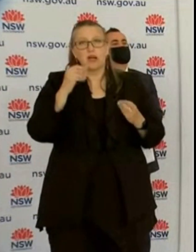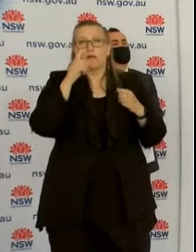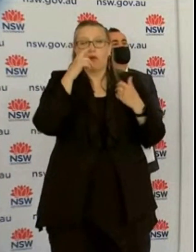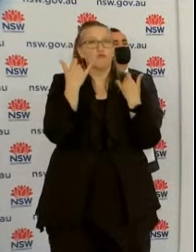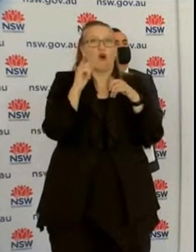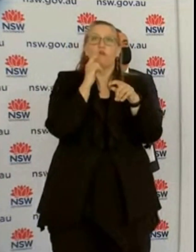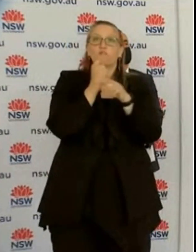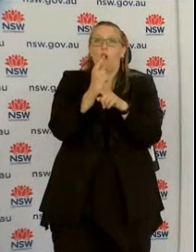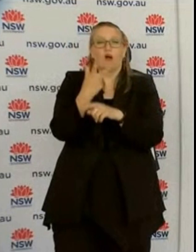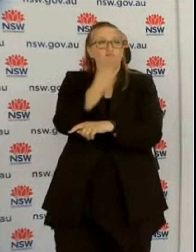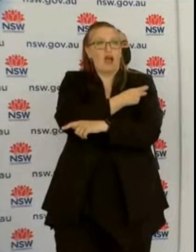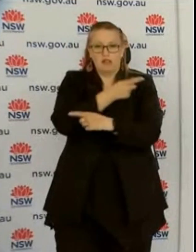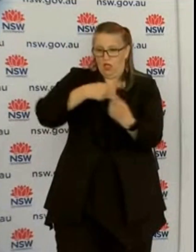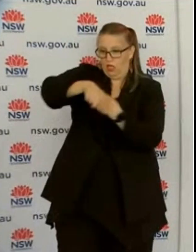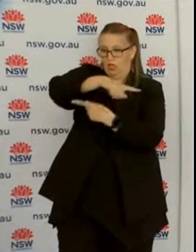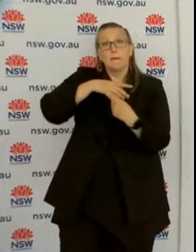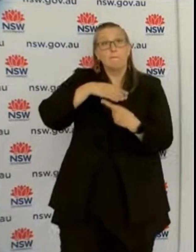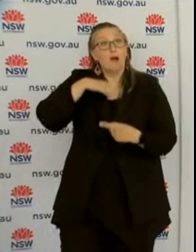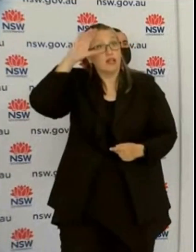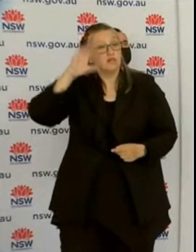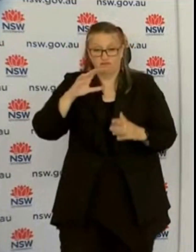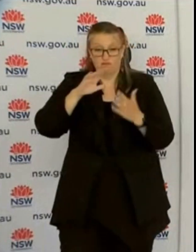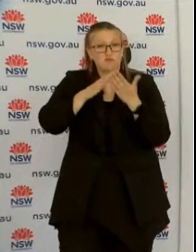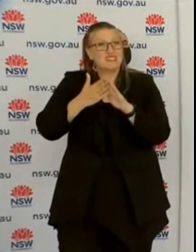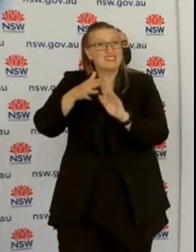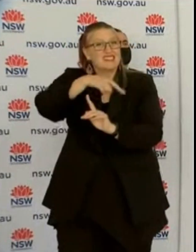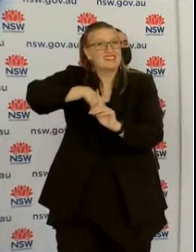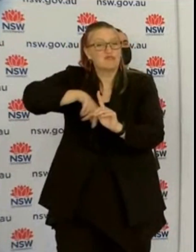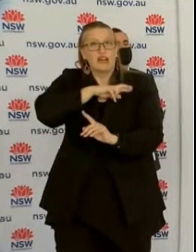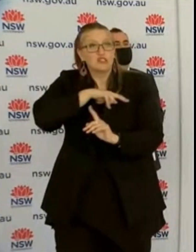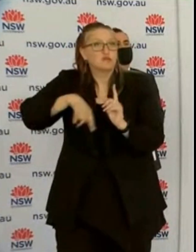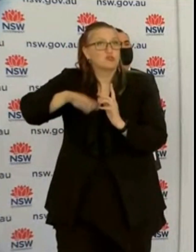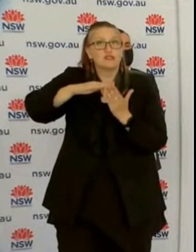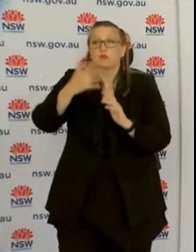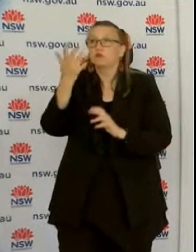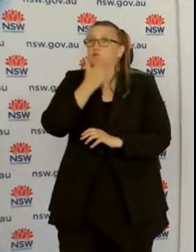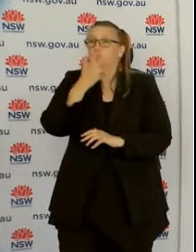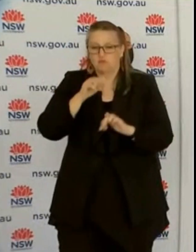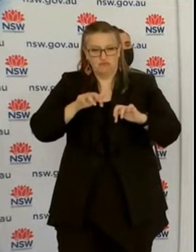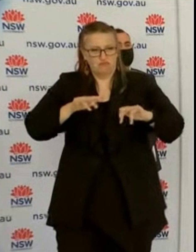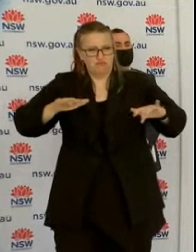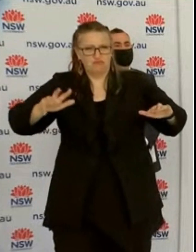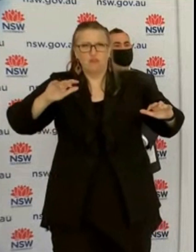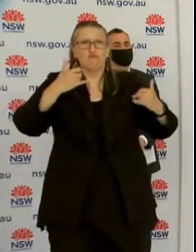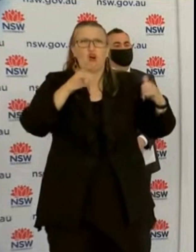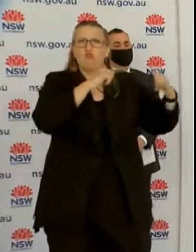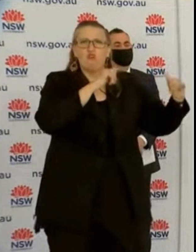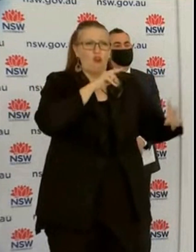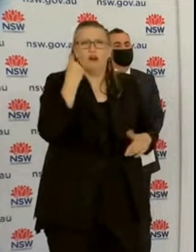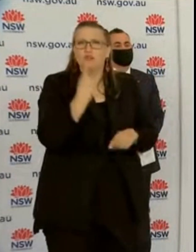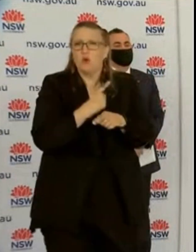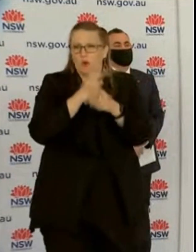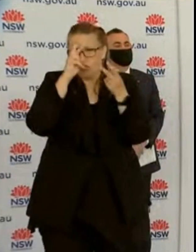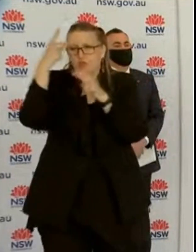various myths going around about vaccination, and that's been overcome. I'm so proud of communities and community leaders who've stepped up and helped